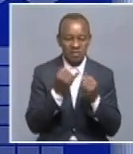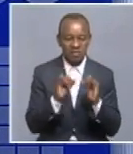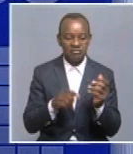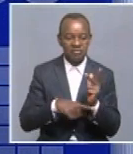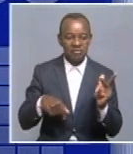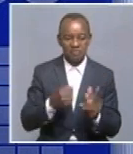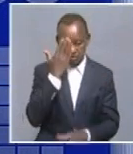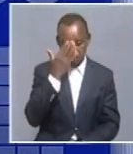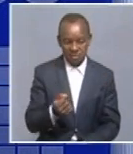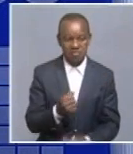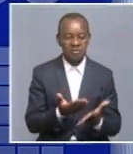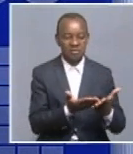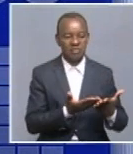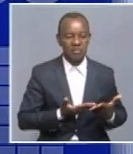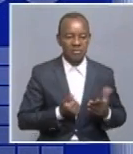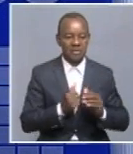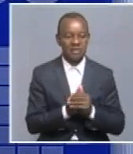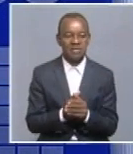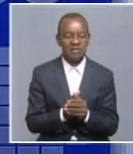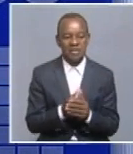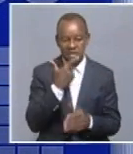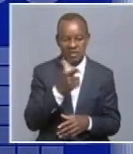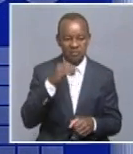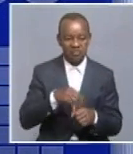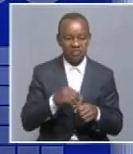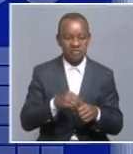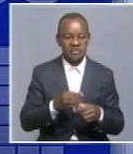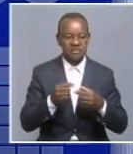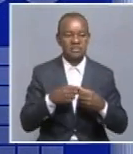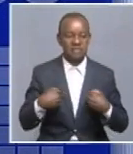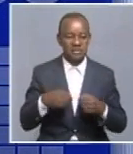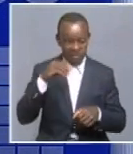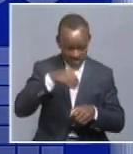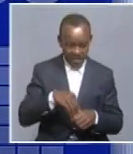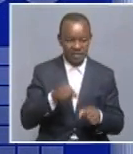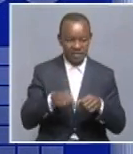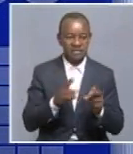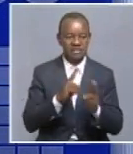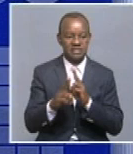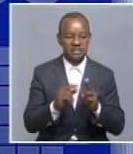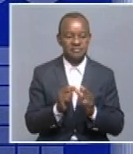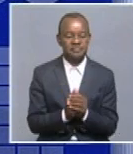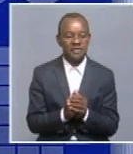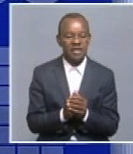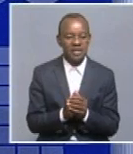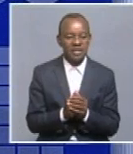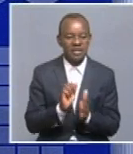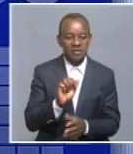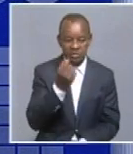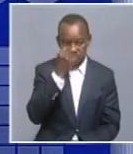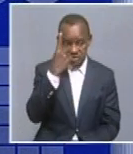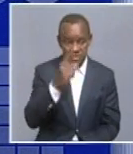joining us on the program. Good evening, and thanks for having me on this program. Now, what were some of the highlights at today's